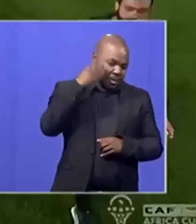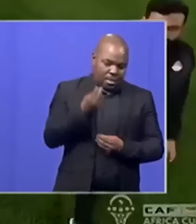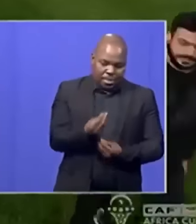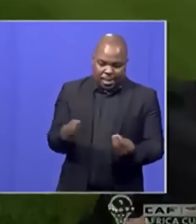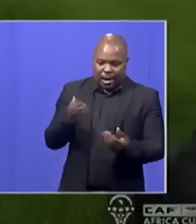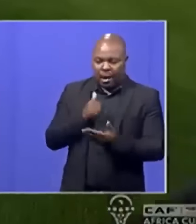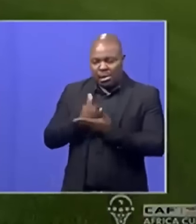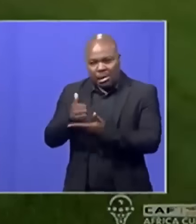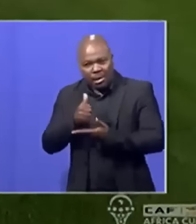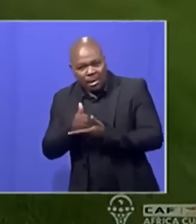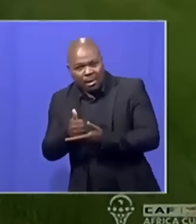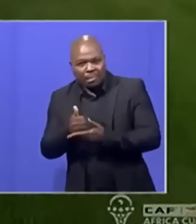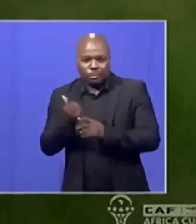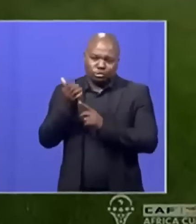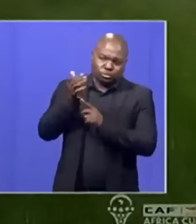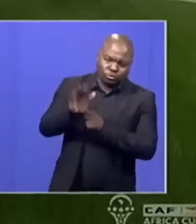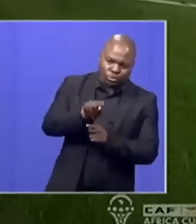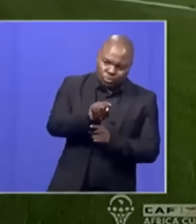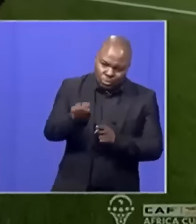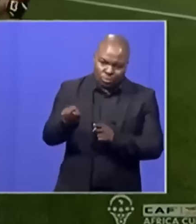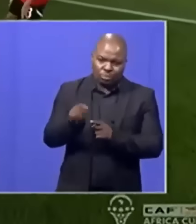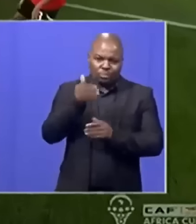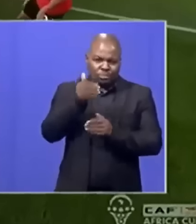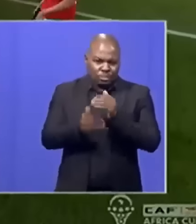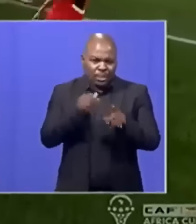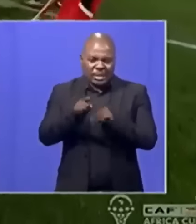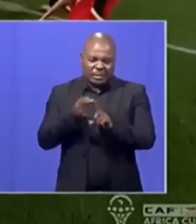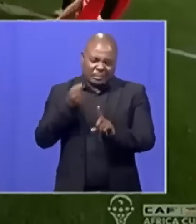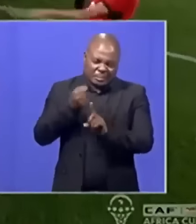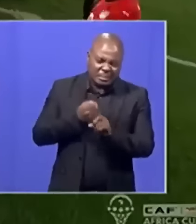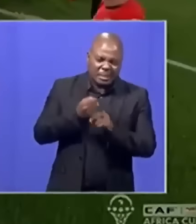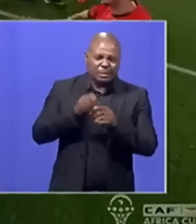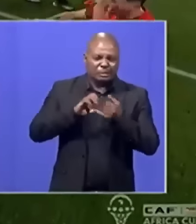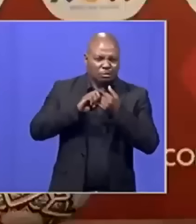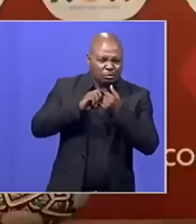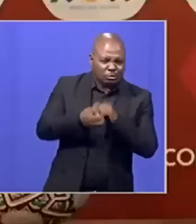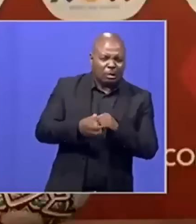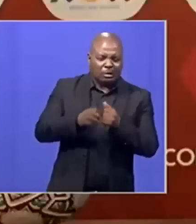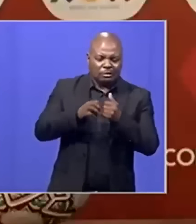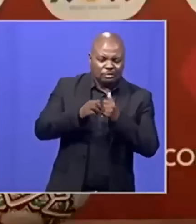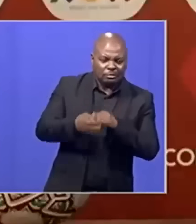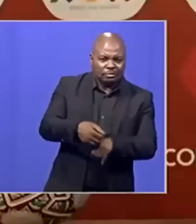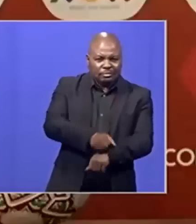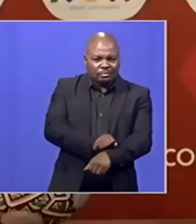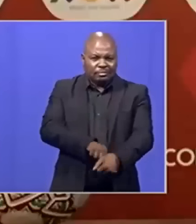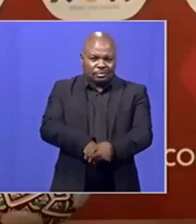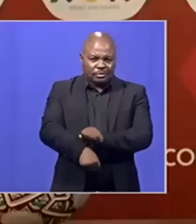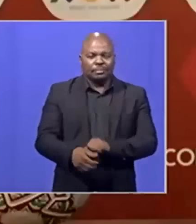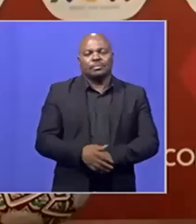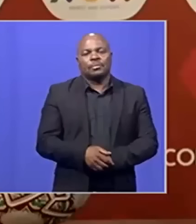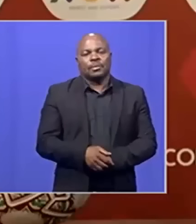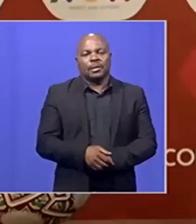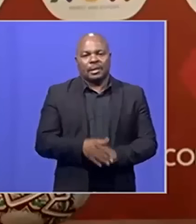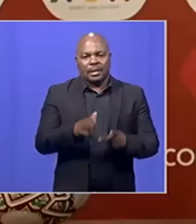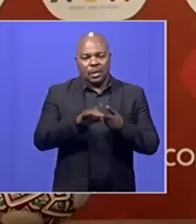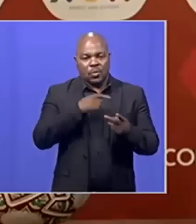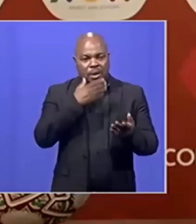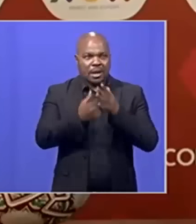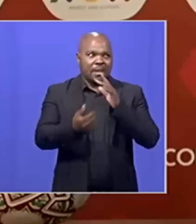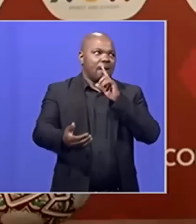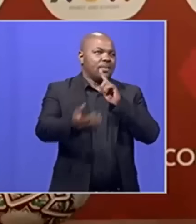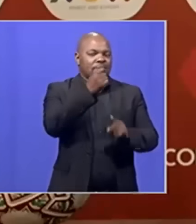and show them that they can, if they fight hard and they fight with their heart and soul, they can achieve a big